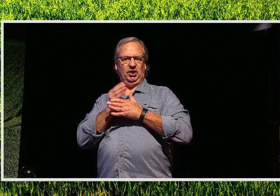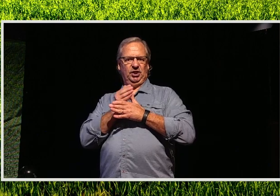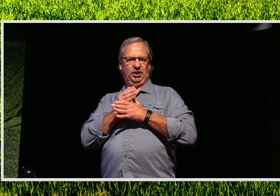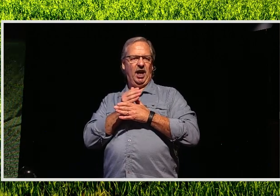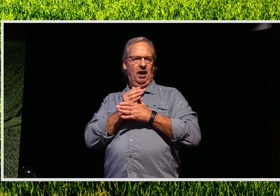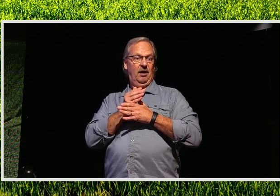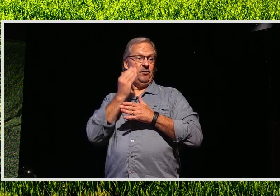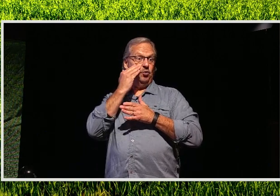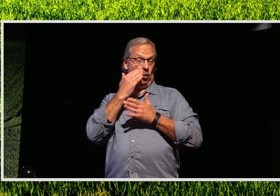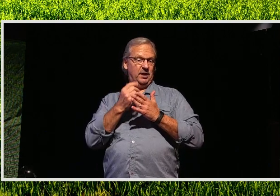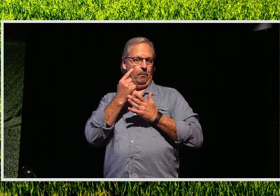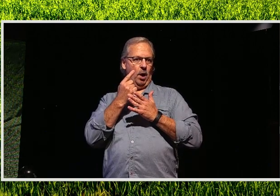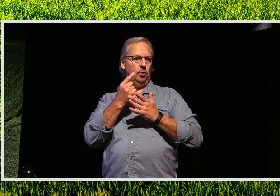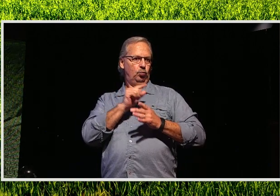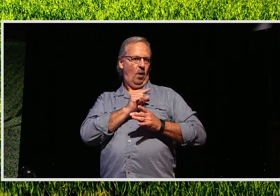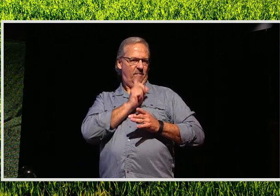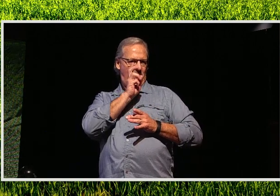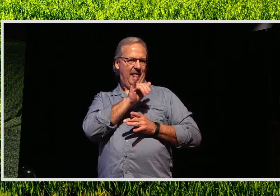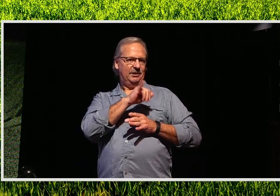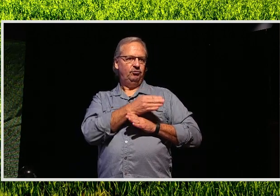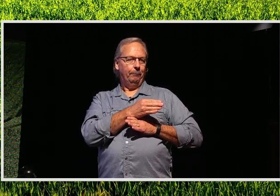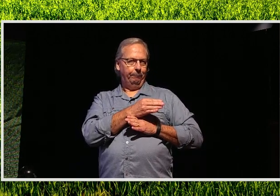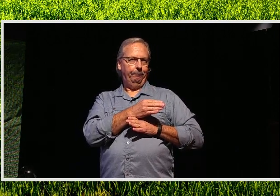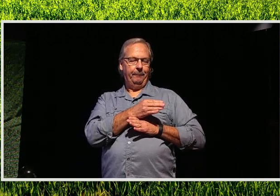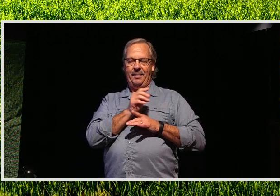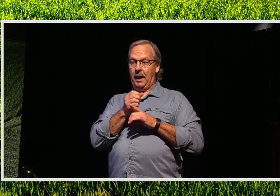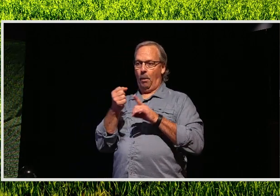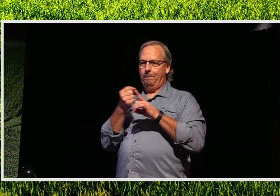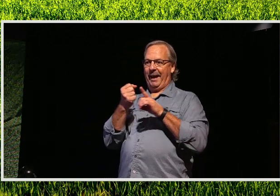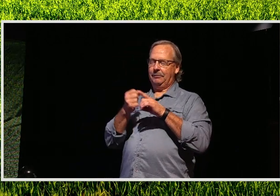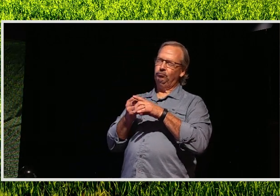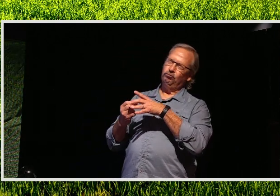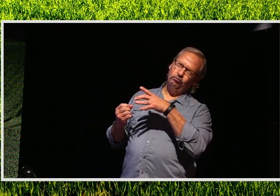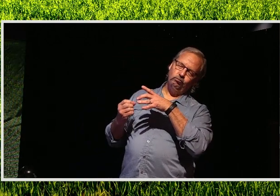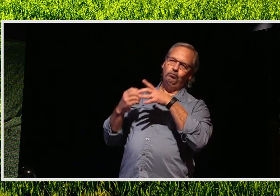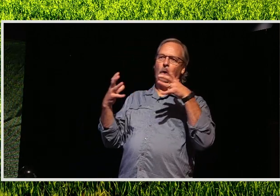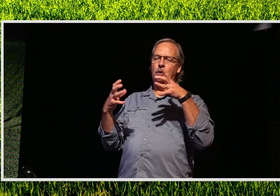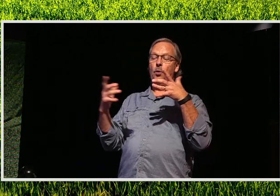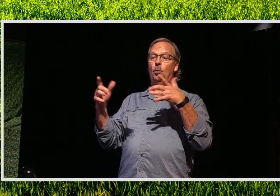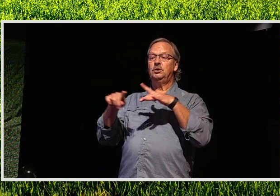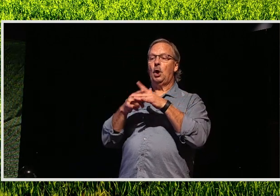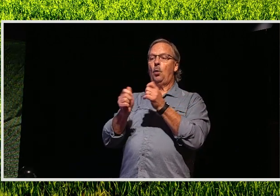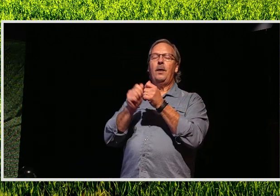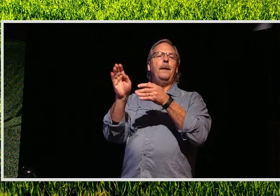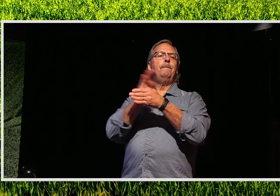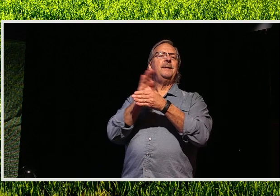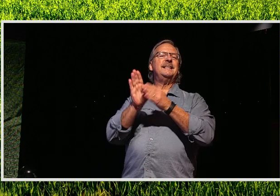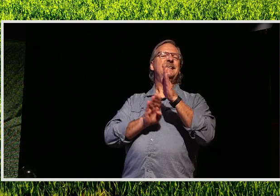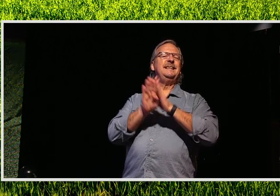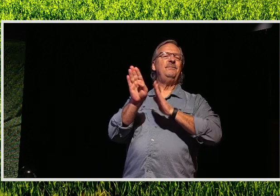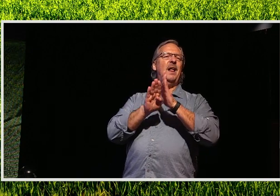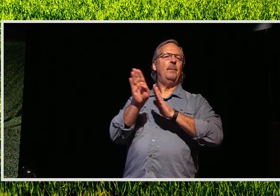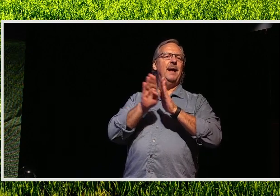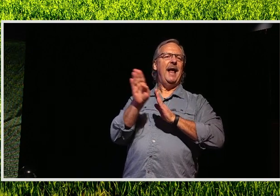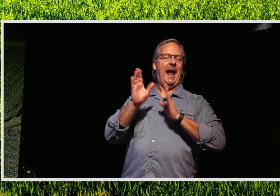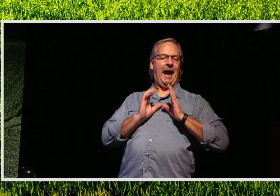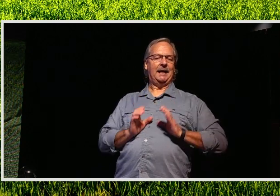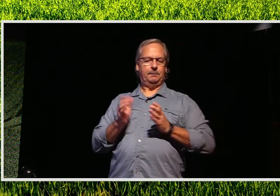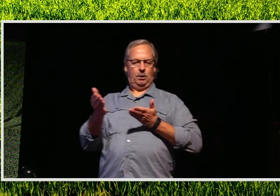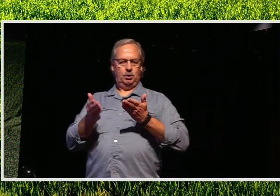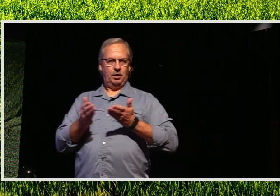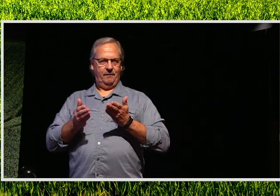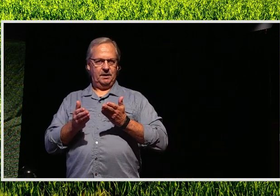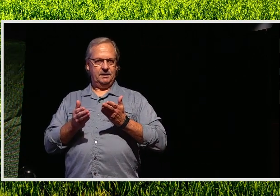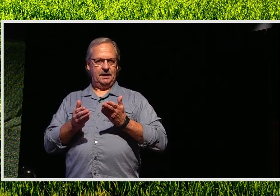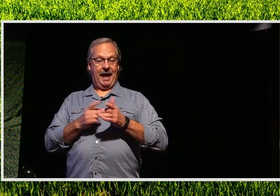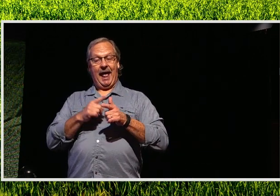that was qualified. From there, our impact grows. We'll start with business development and customer service. Then we'll